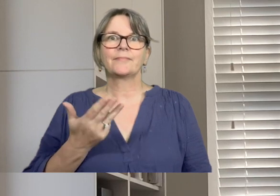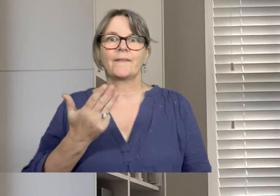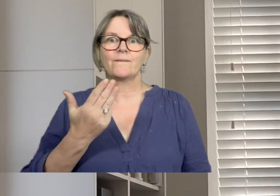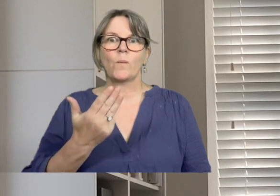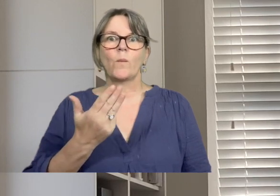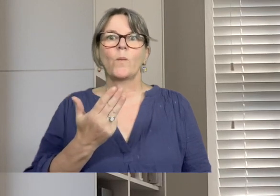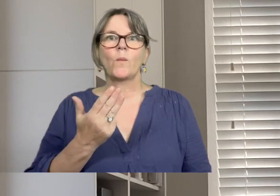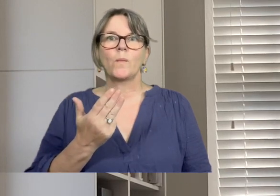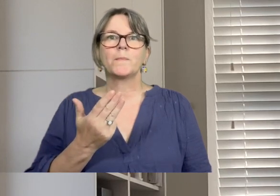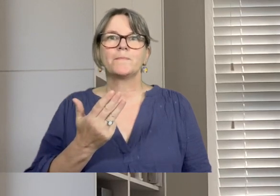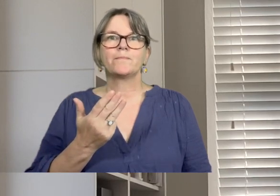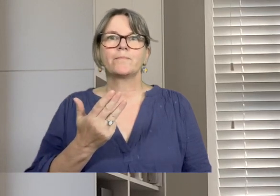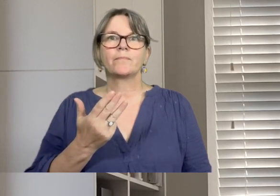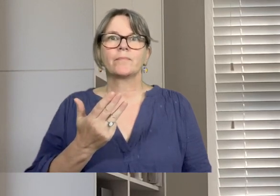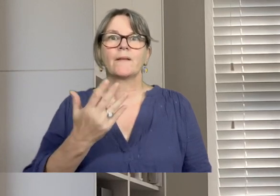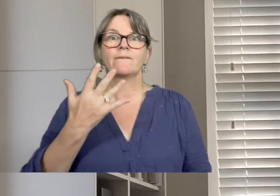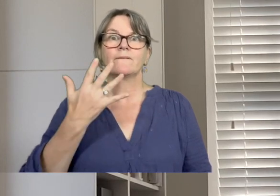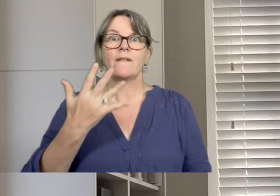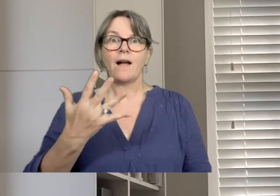4.